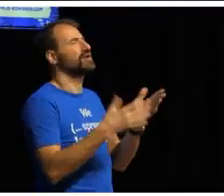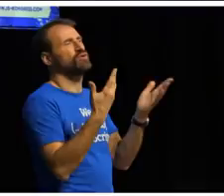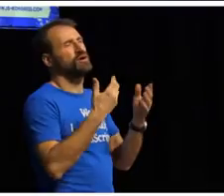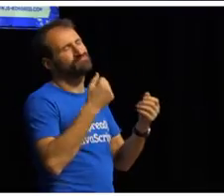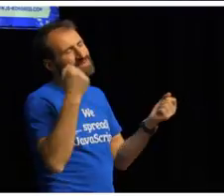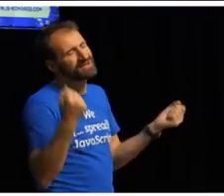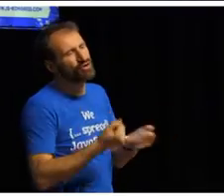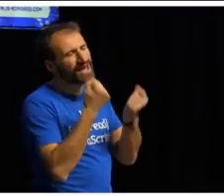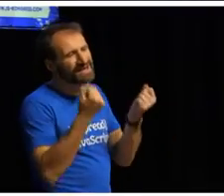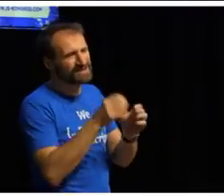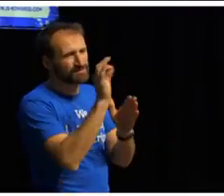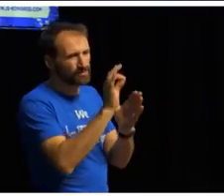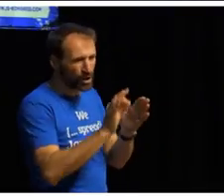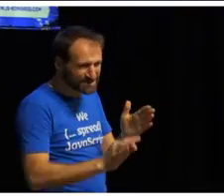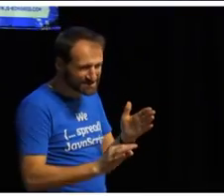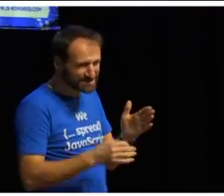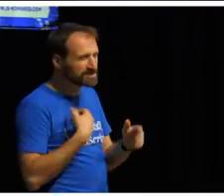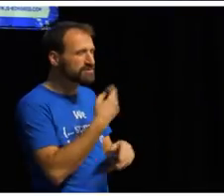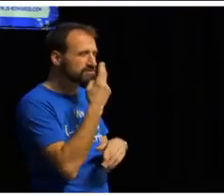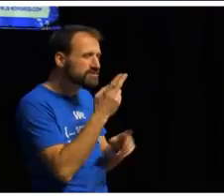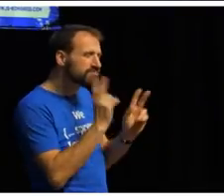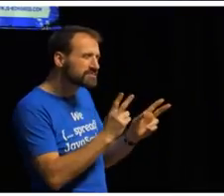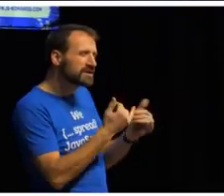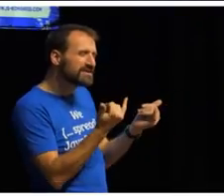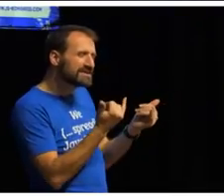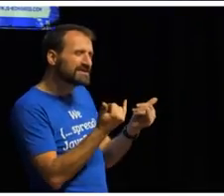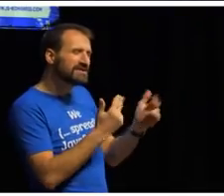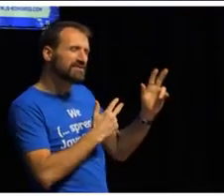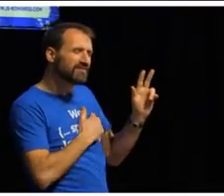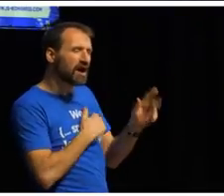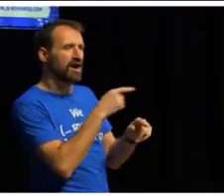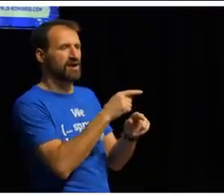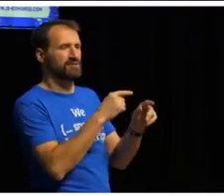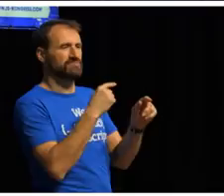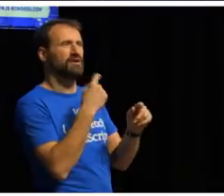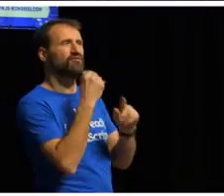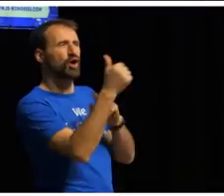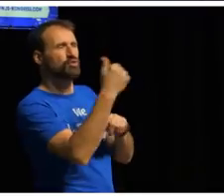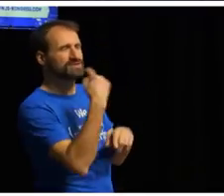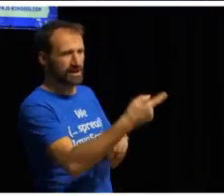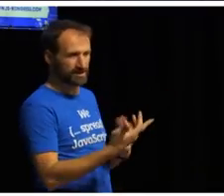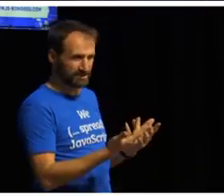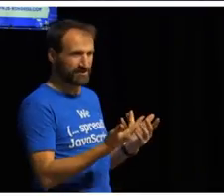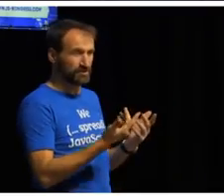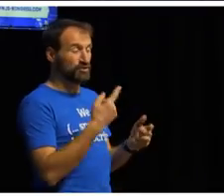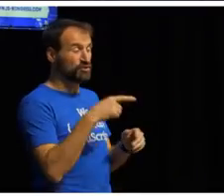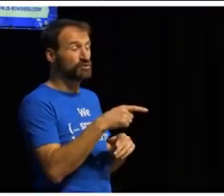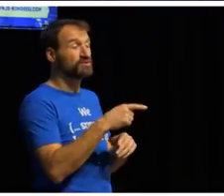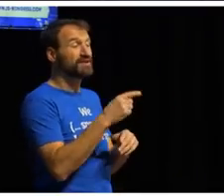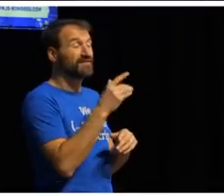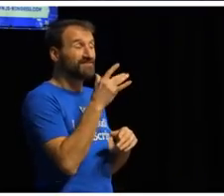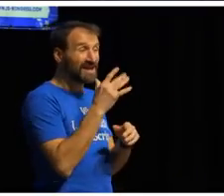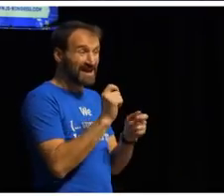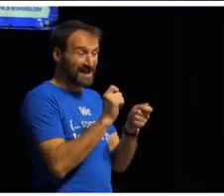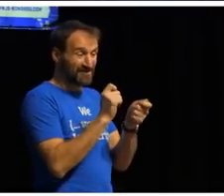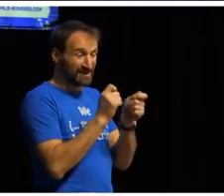points, and you see how accurate is the prediction, and the error that you get With that, you change the weights in